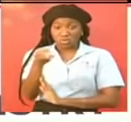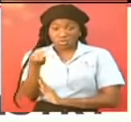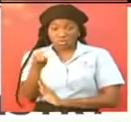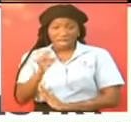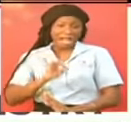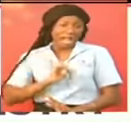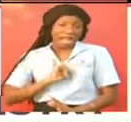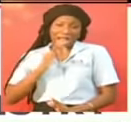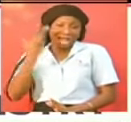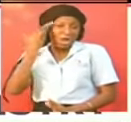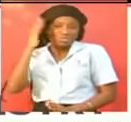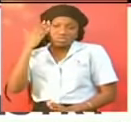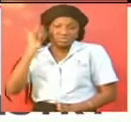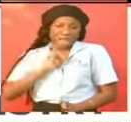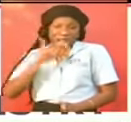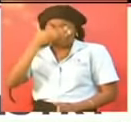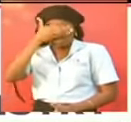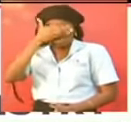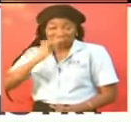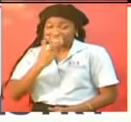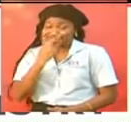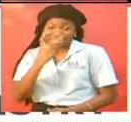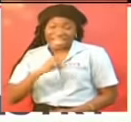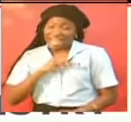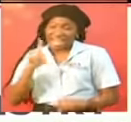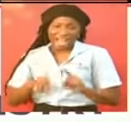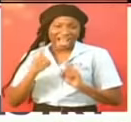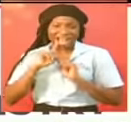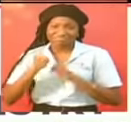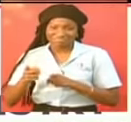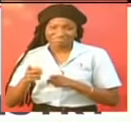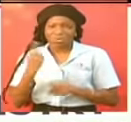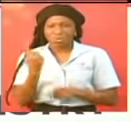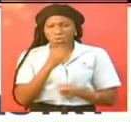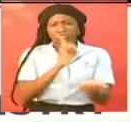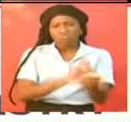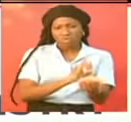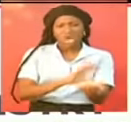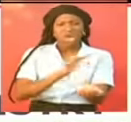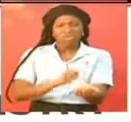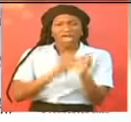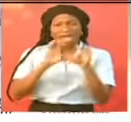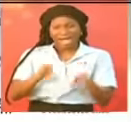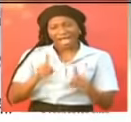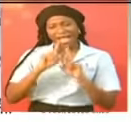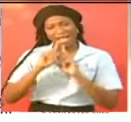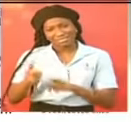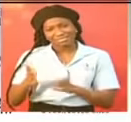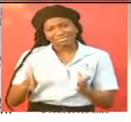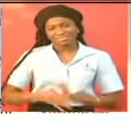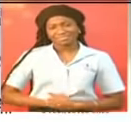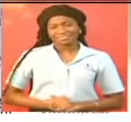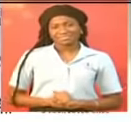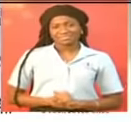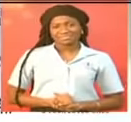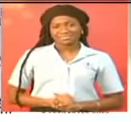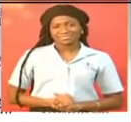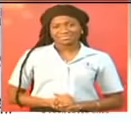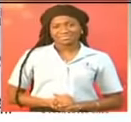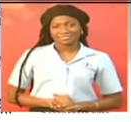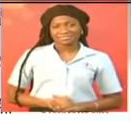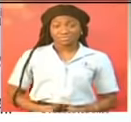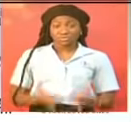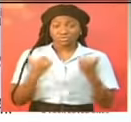or questions about those would best be addressed at the clinical level or the RHA level. Thank you, Dr. Hines. We now move